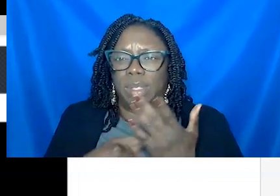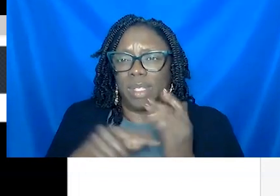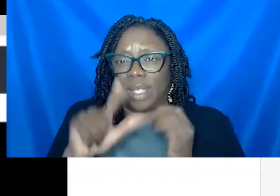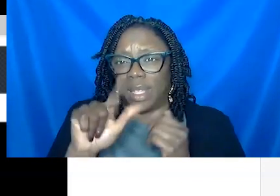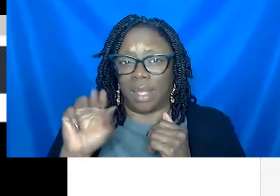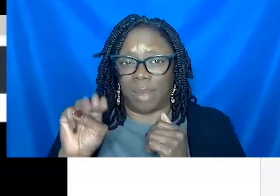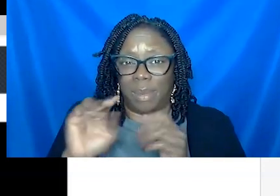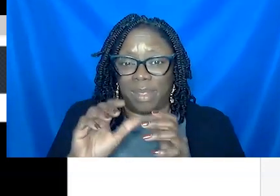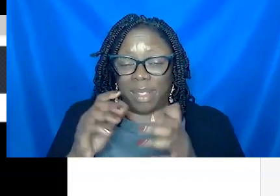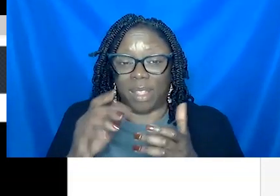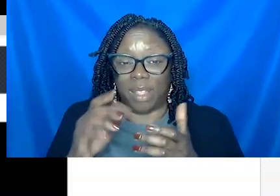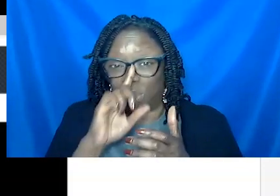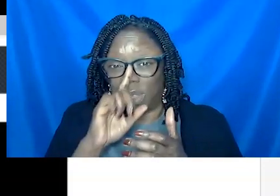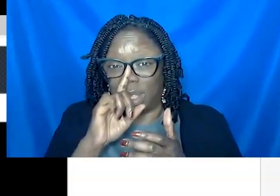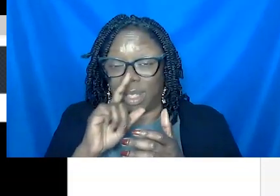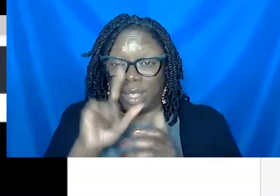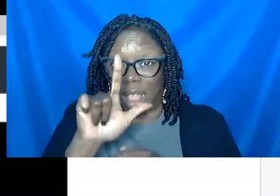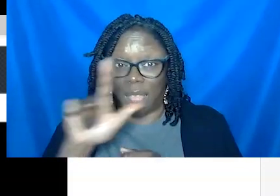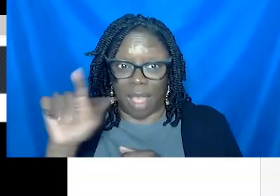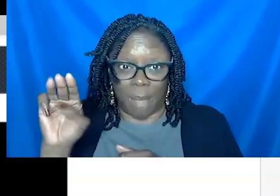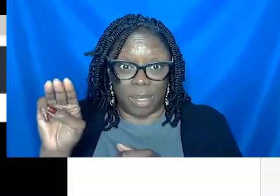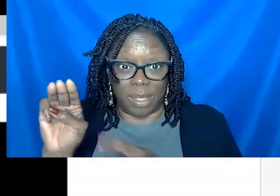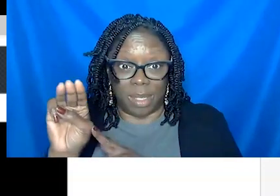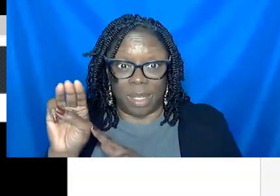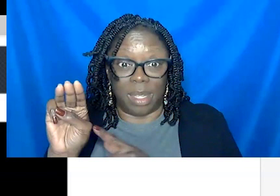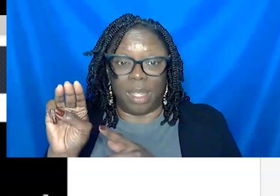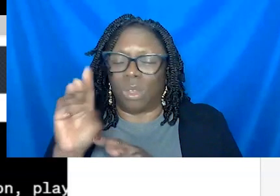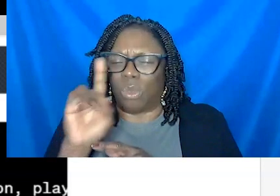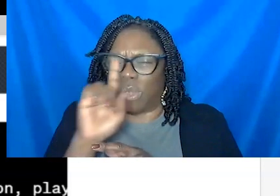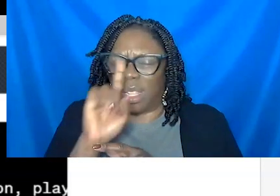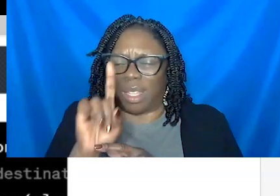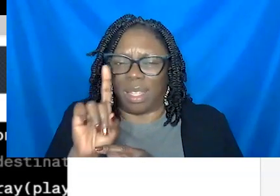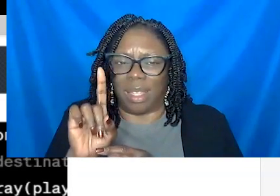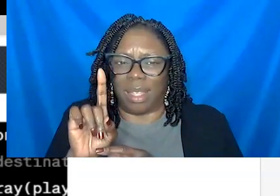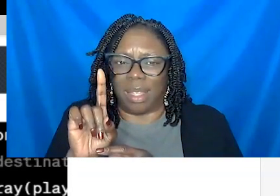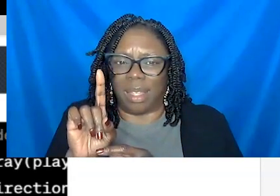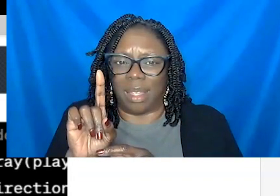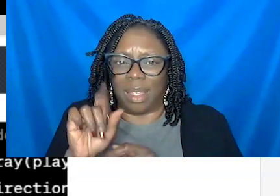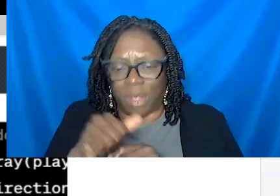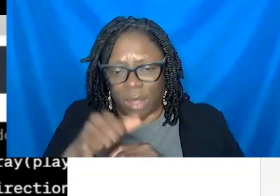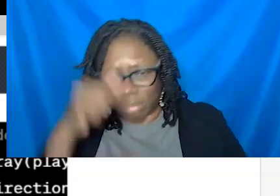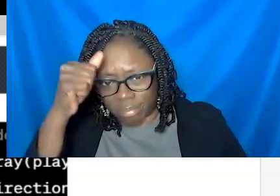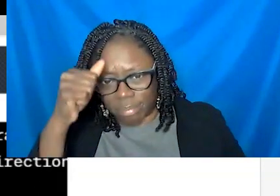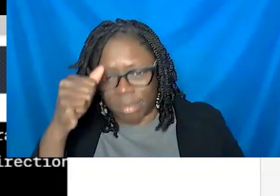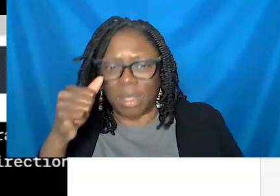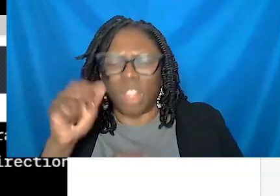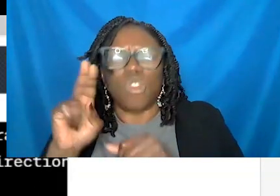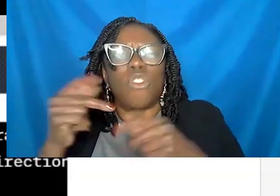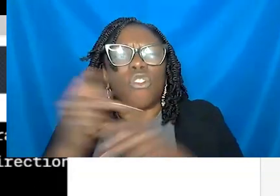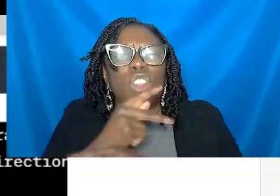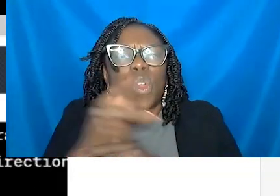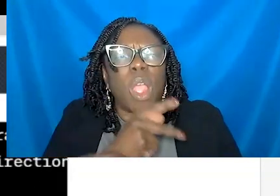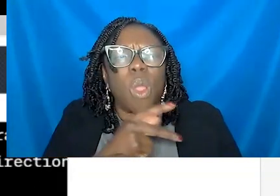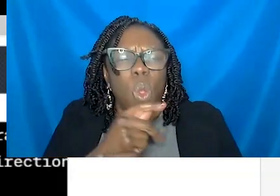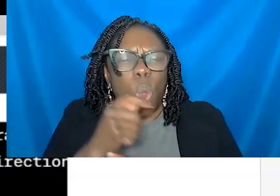of this class, is that these large language models, they're essentially under the hood. They're just trying to figure out what word should